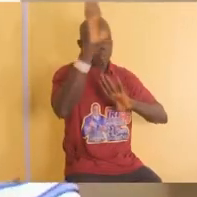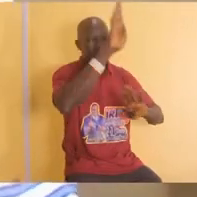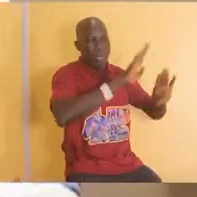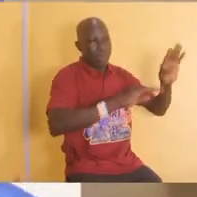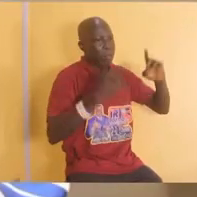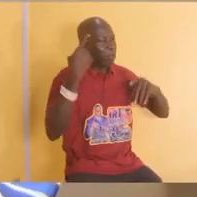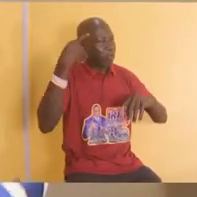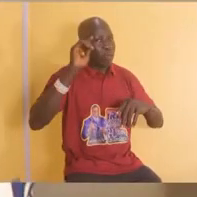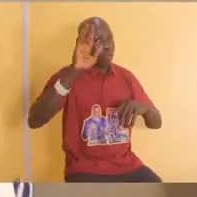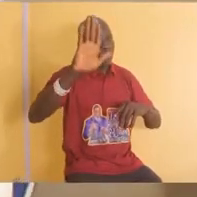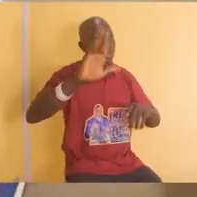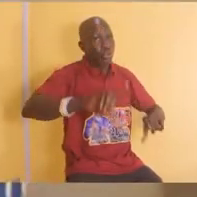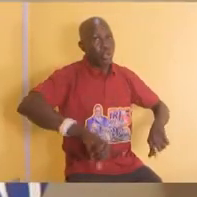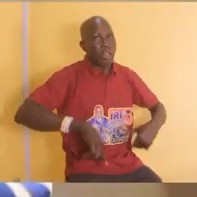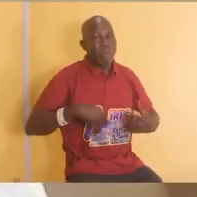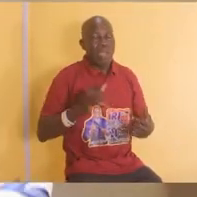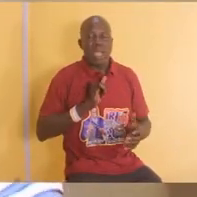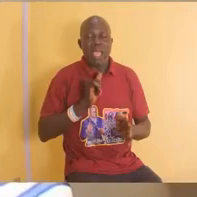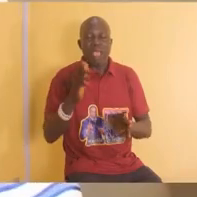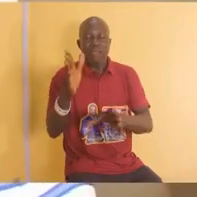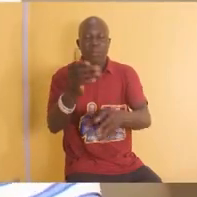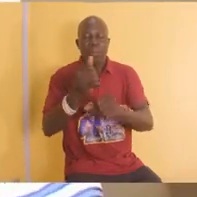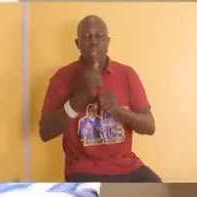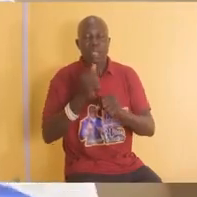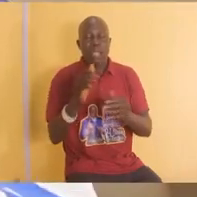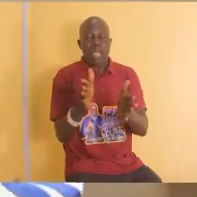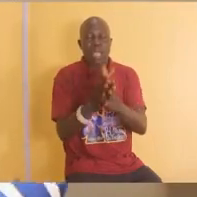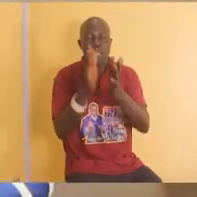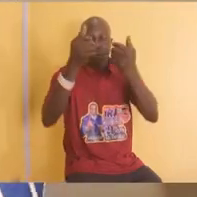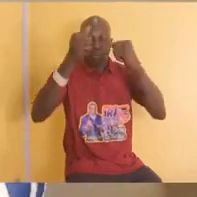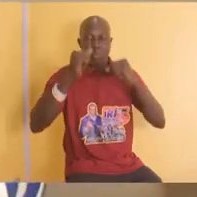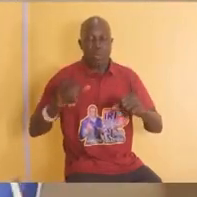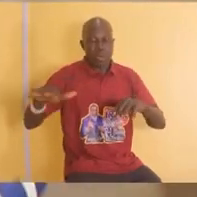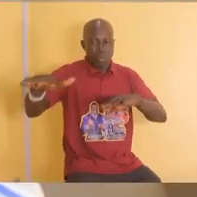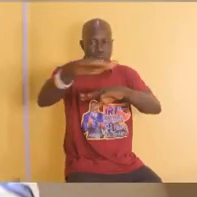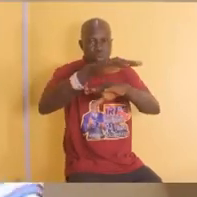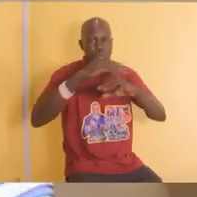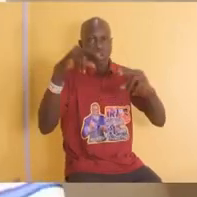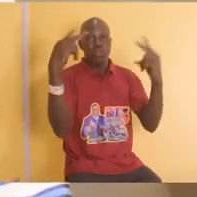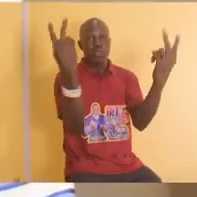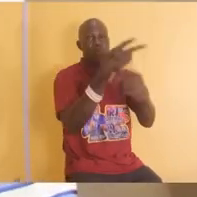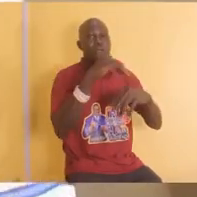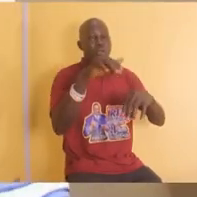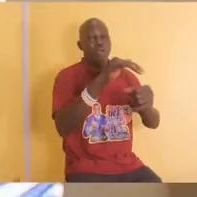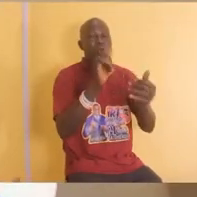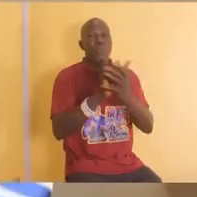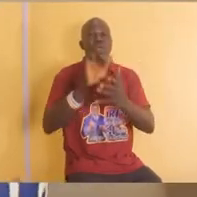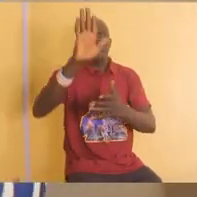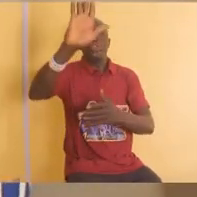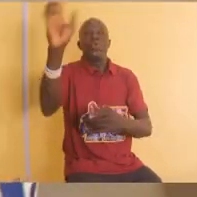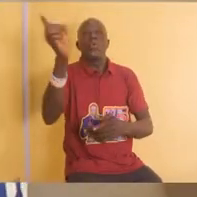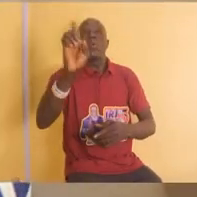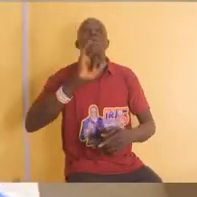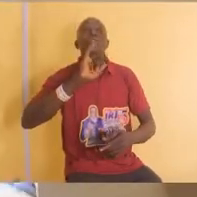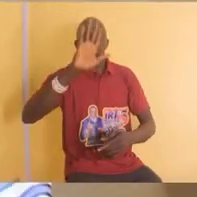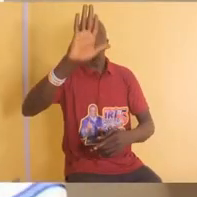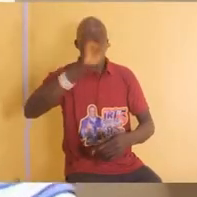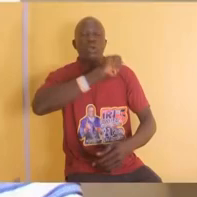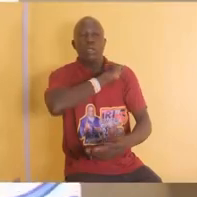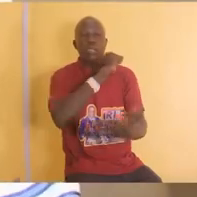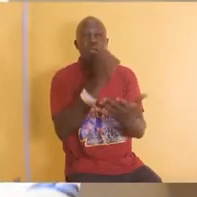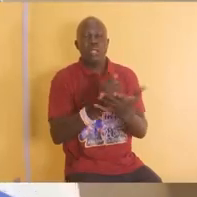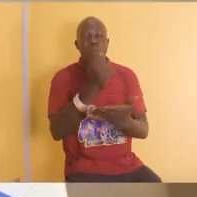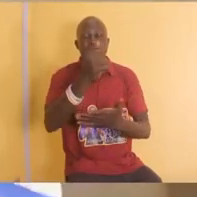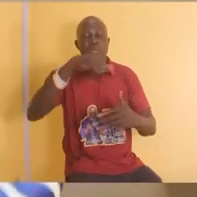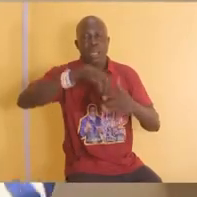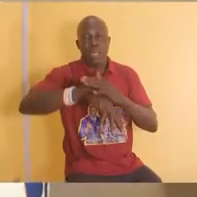your life. I have a power to conquer. The power to overcome. Where is your amen? Lord,